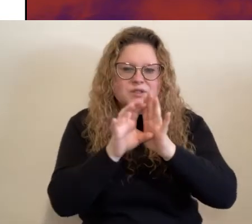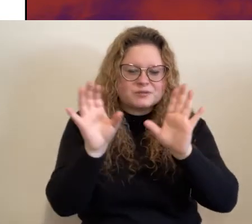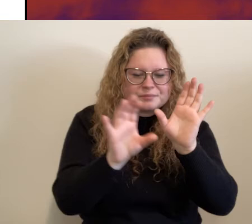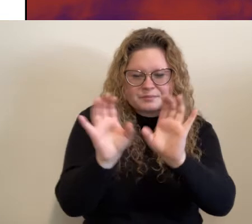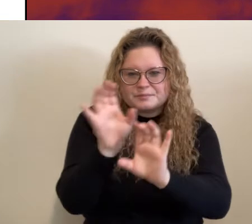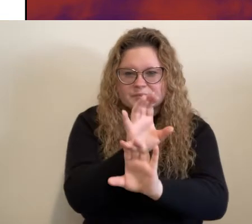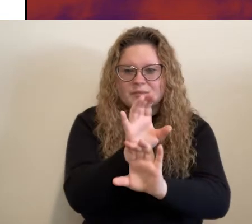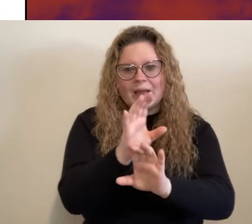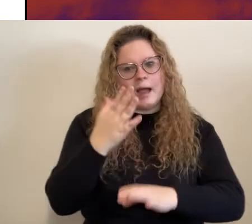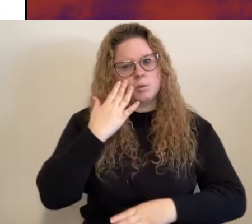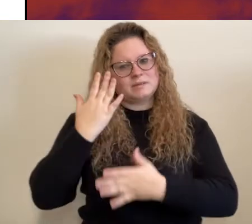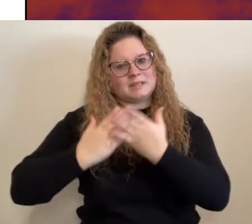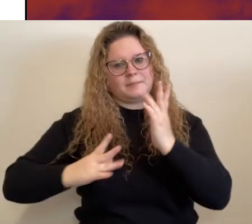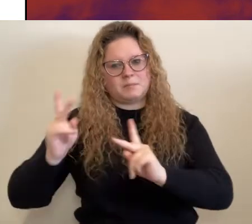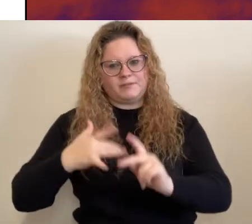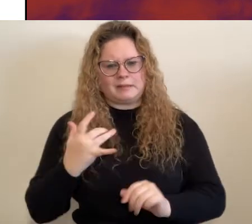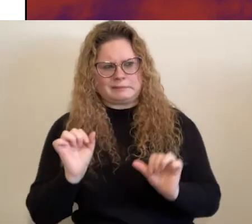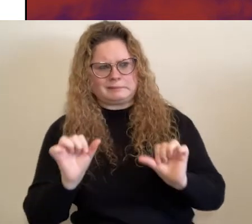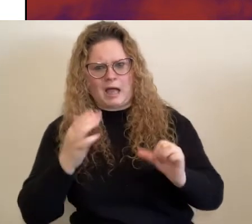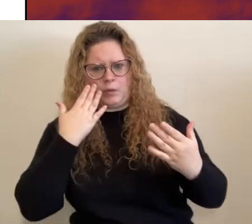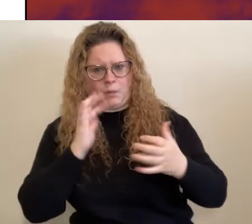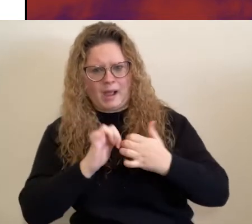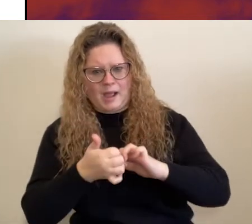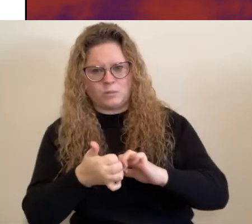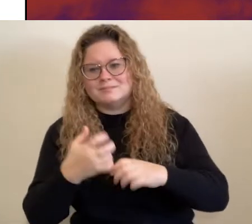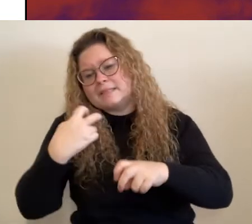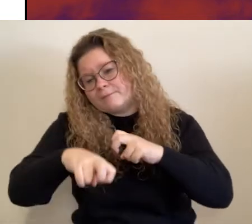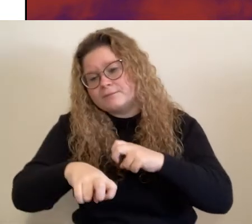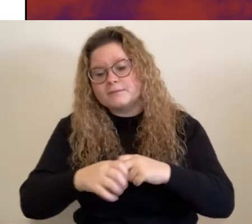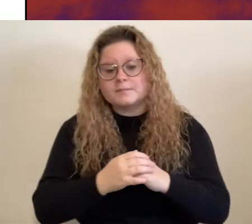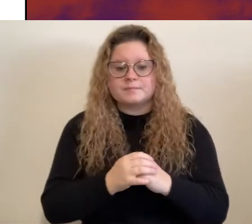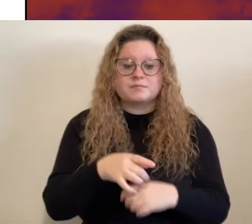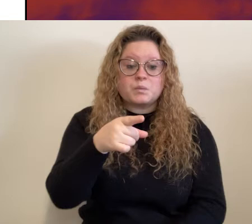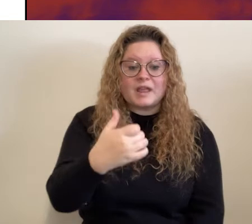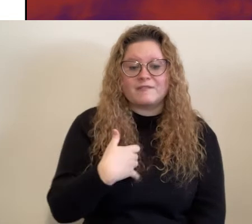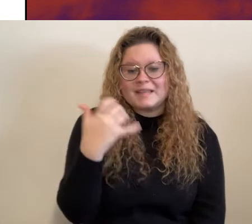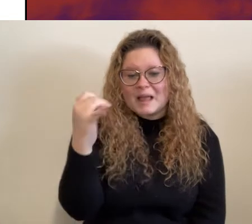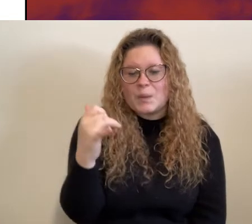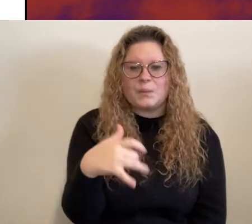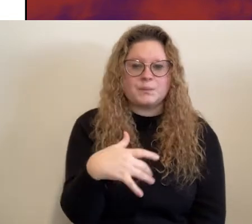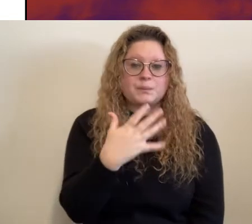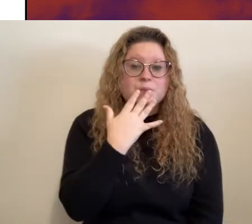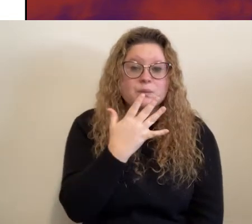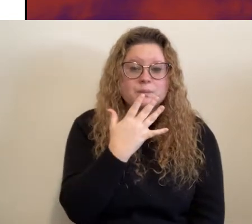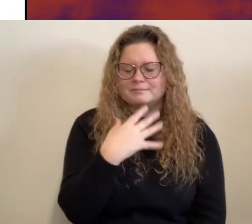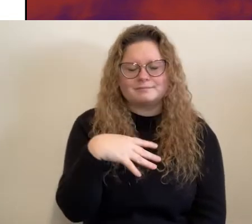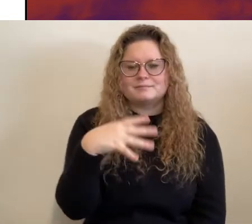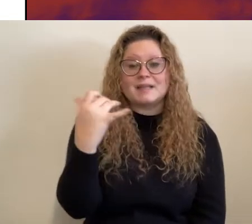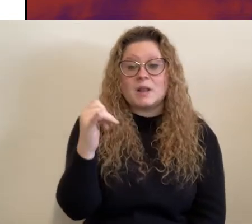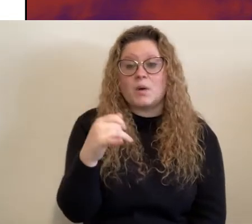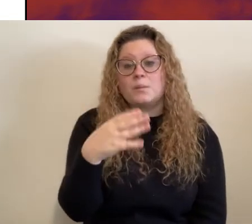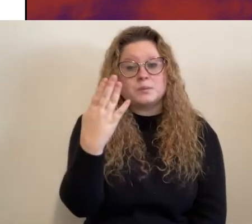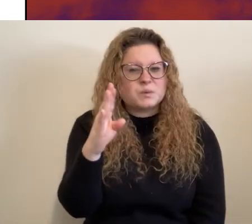So at the time of this branding, of course, there's yellow and there's blue, and I have the purpley